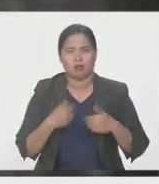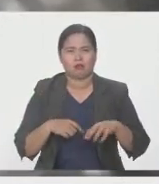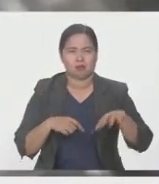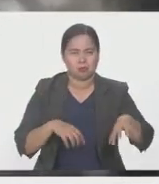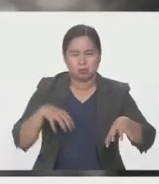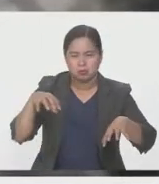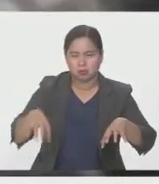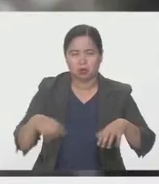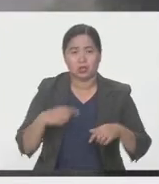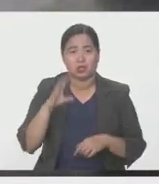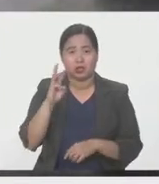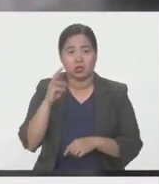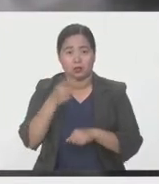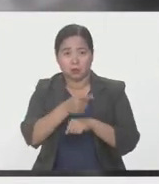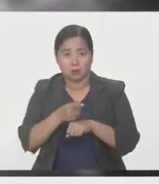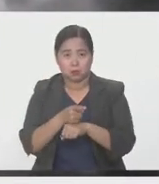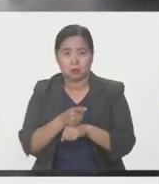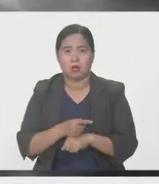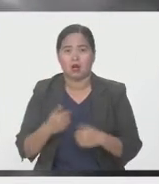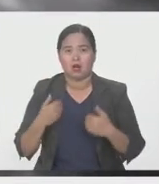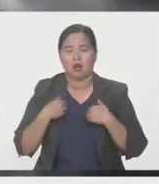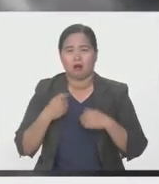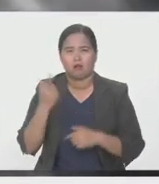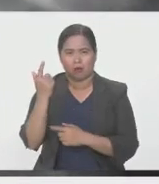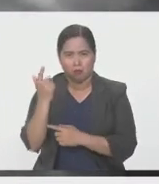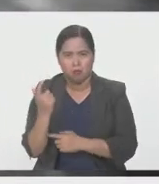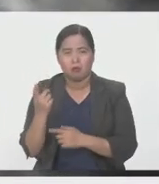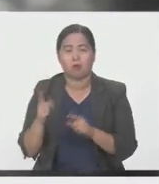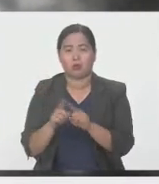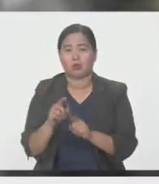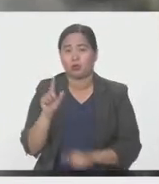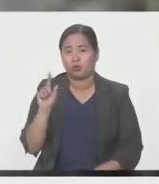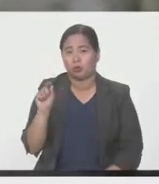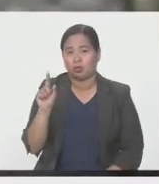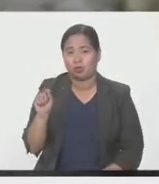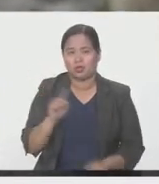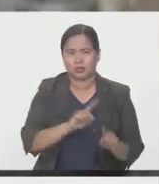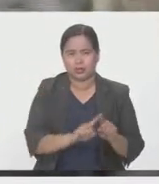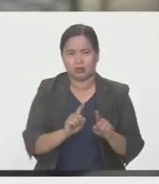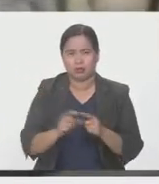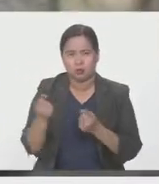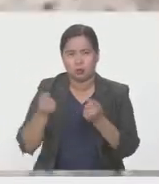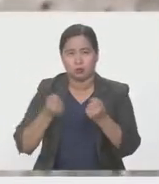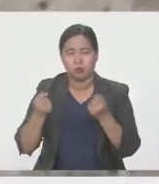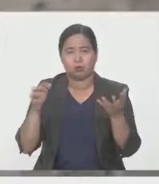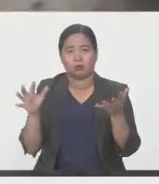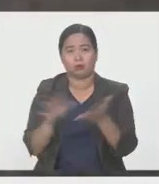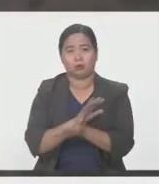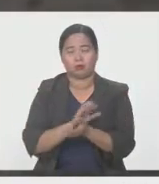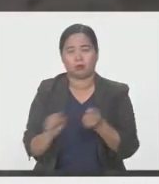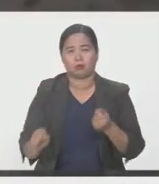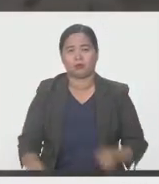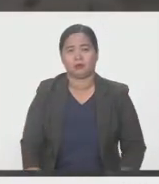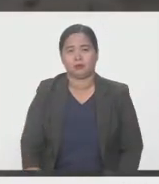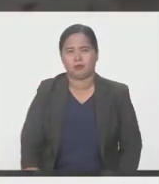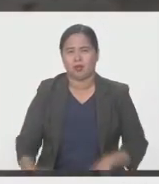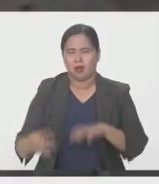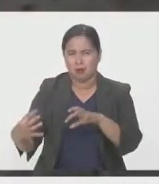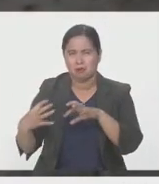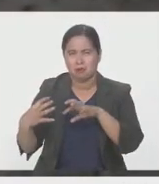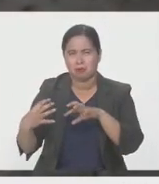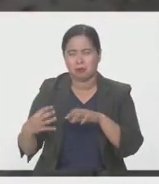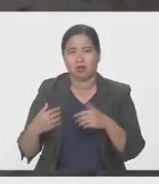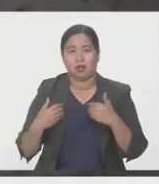side, 6 tanks, a Caesar self-propelled gun, and 20 armored combat vehicles were destroyed in the resulting encounters. The Free